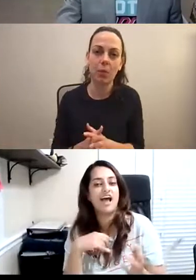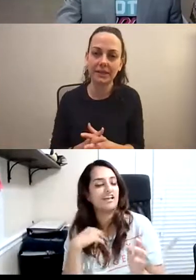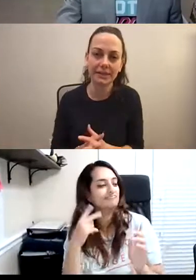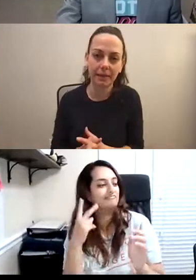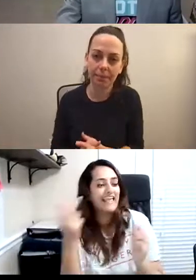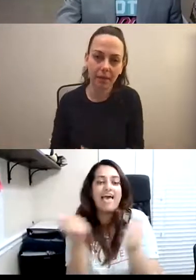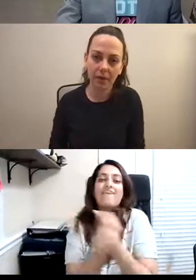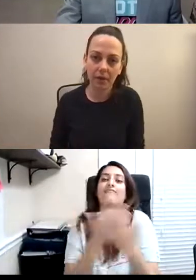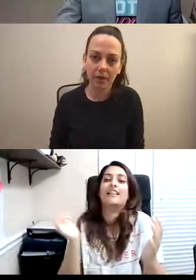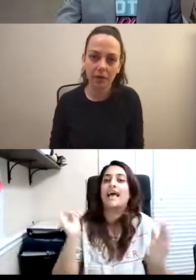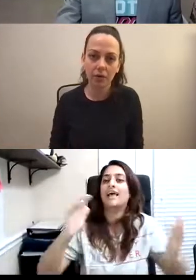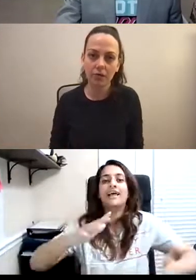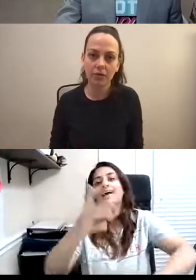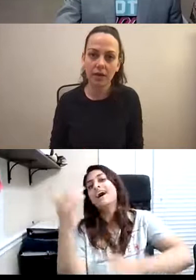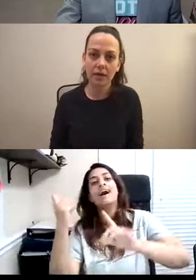my one tip.